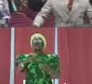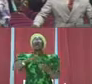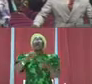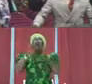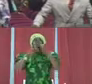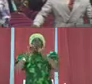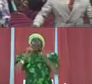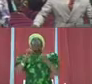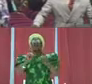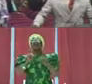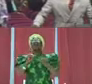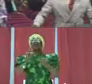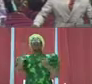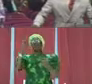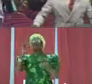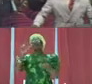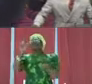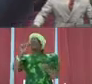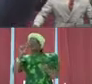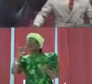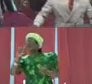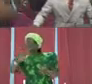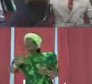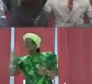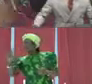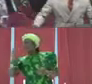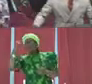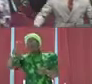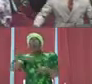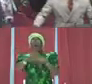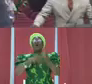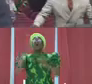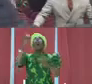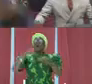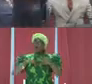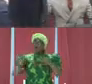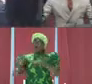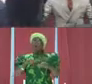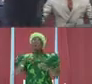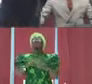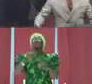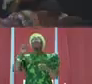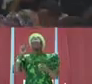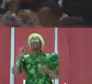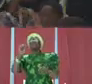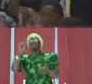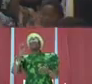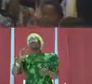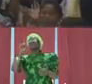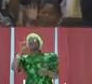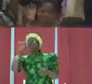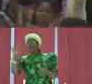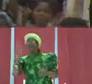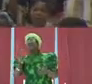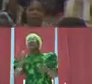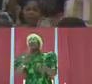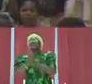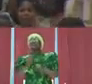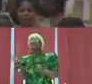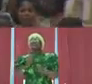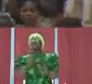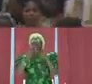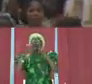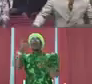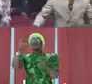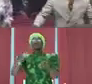of 2022. Father, for all you have done in 2021, receive our thanks in the name of Jesus. We